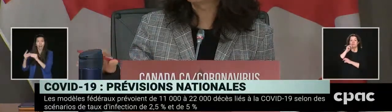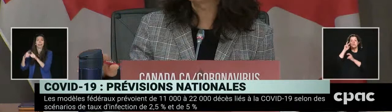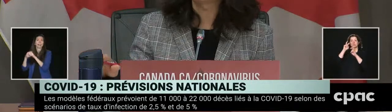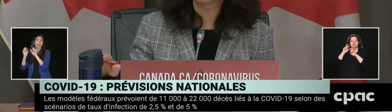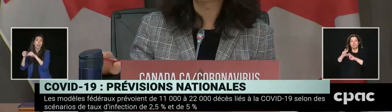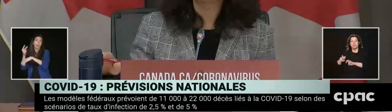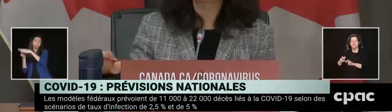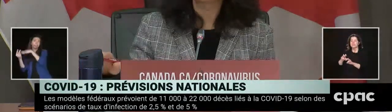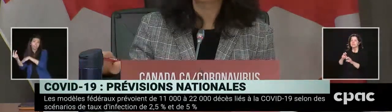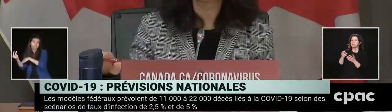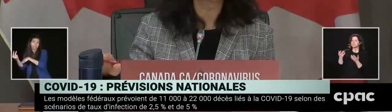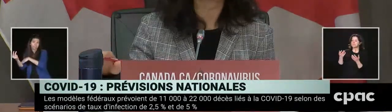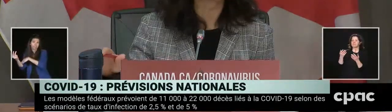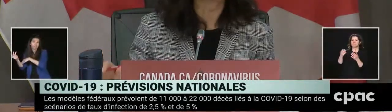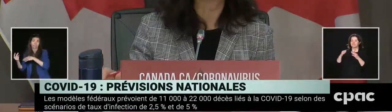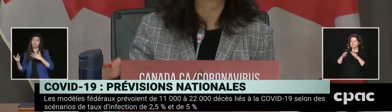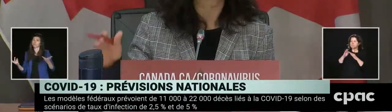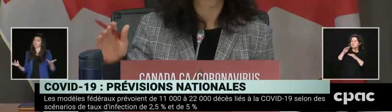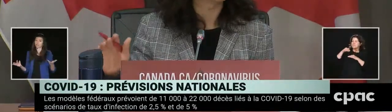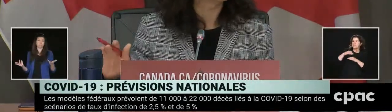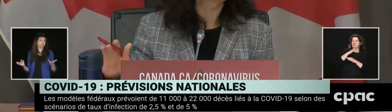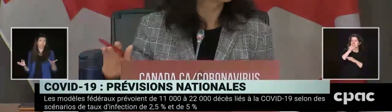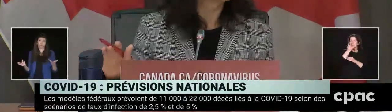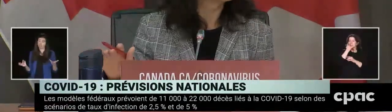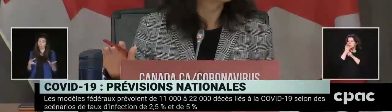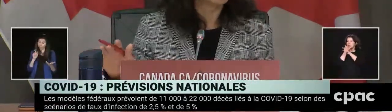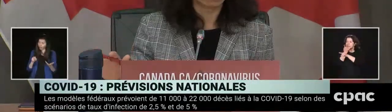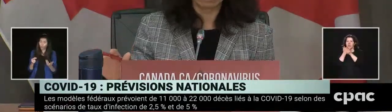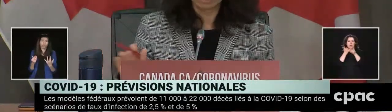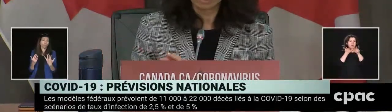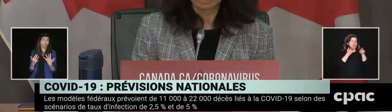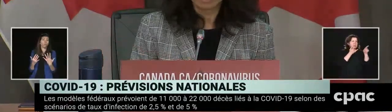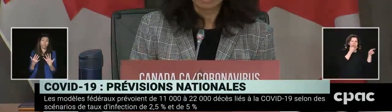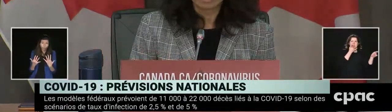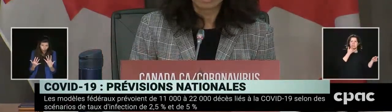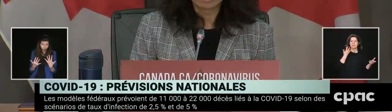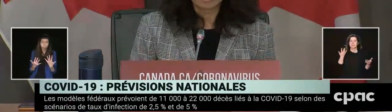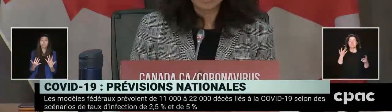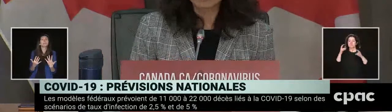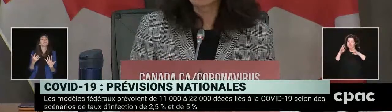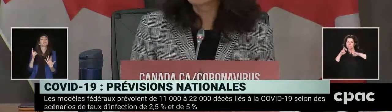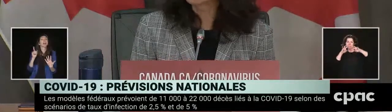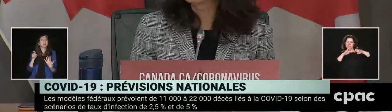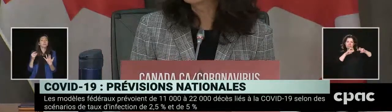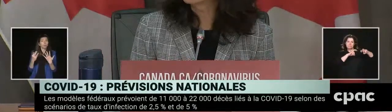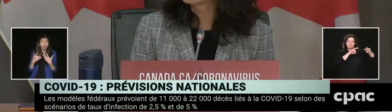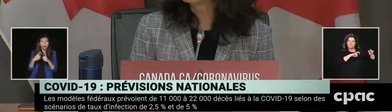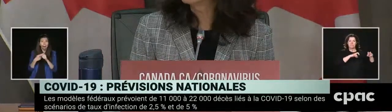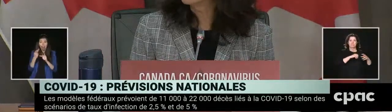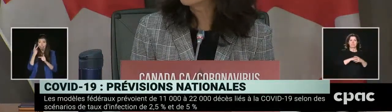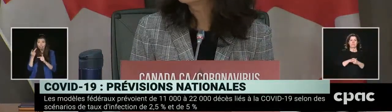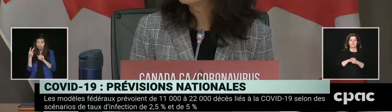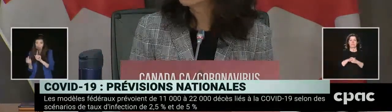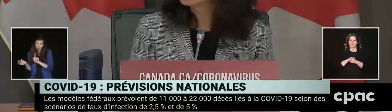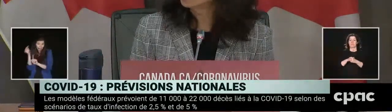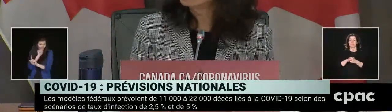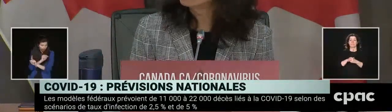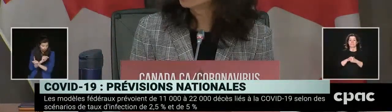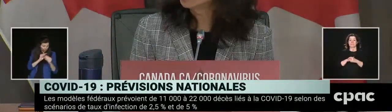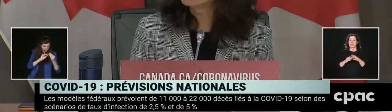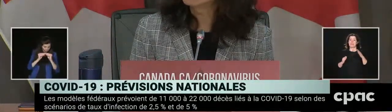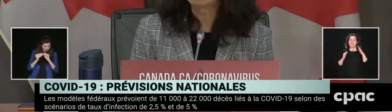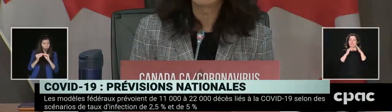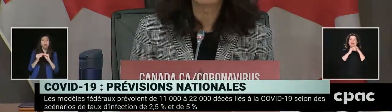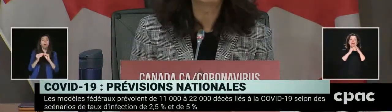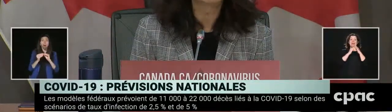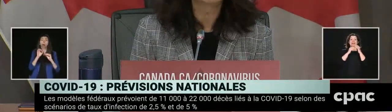not know that we've passed the peak until retrospectively we will know. on the downward side on the curve, we cannot let go